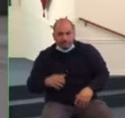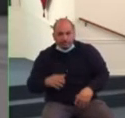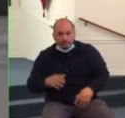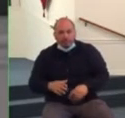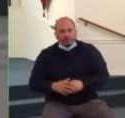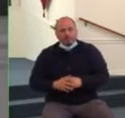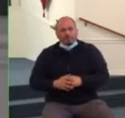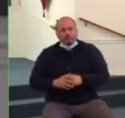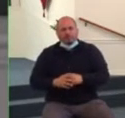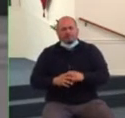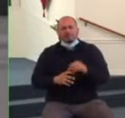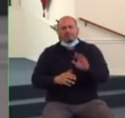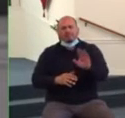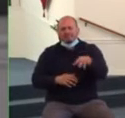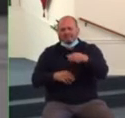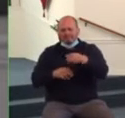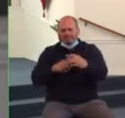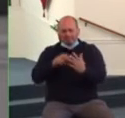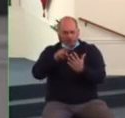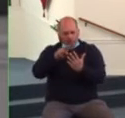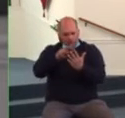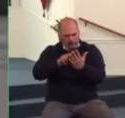to follow Jesus the Messiah,